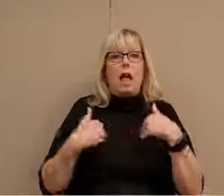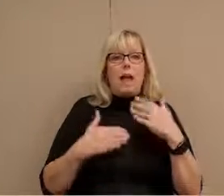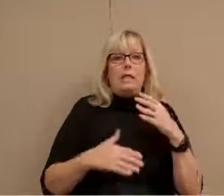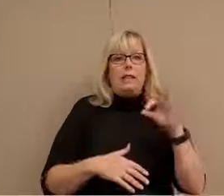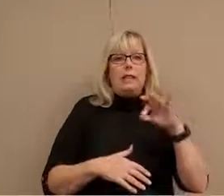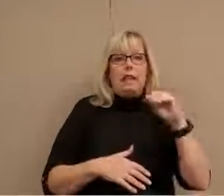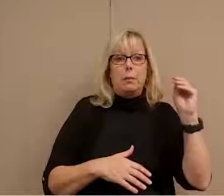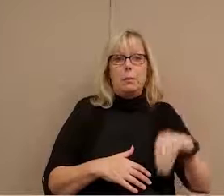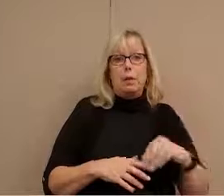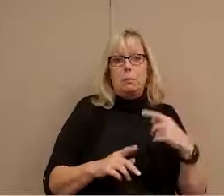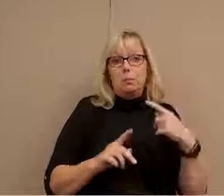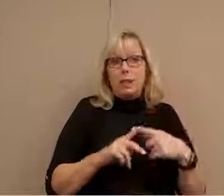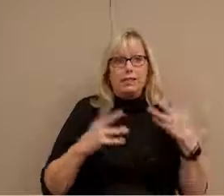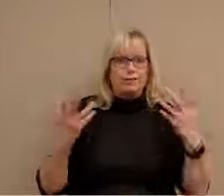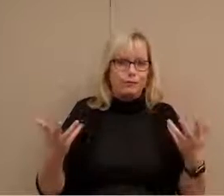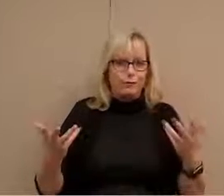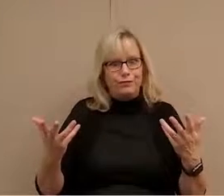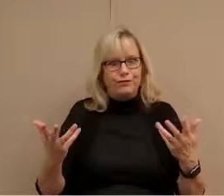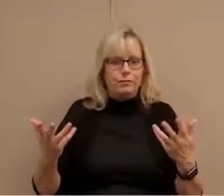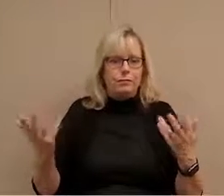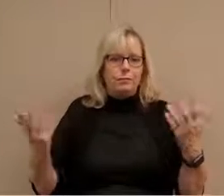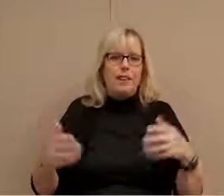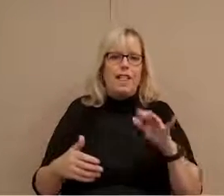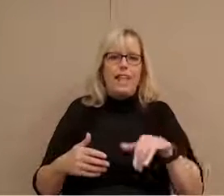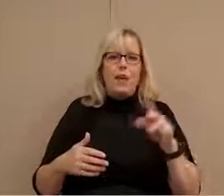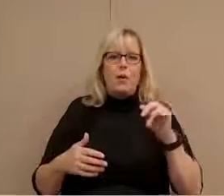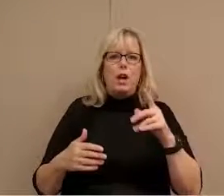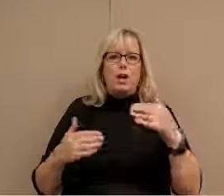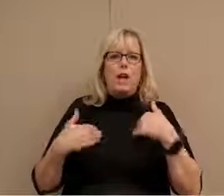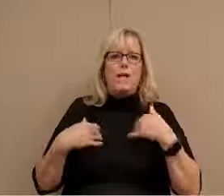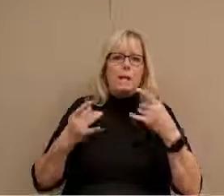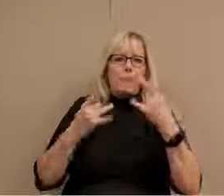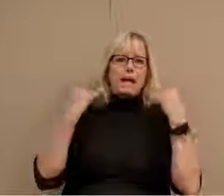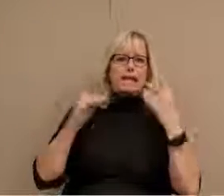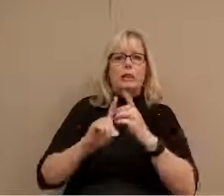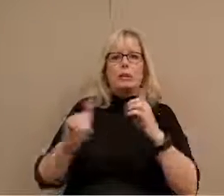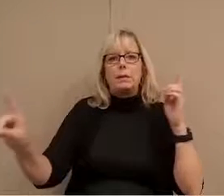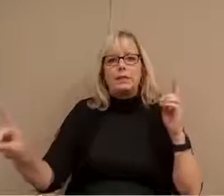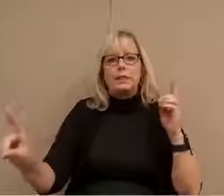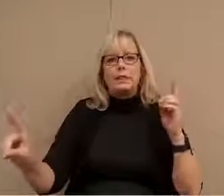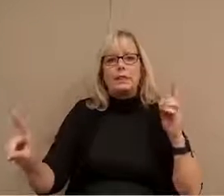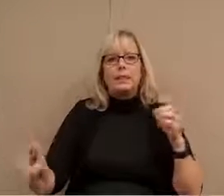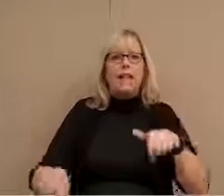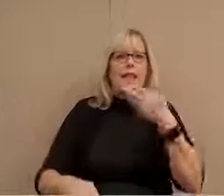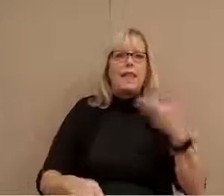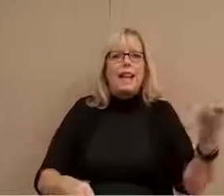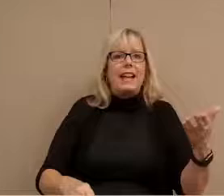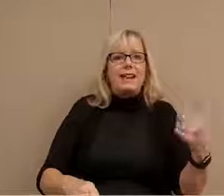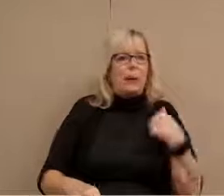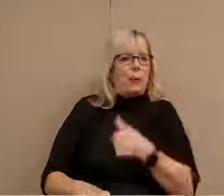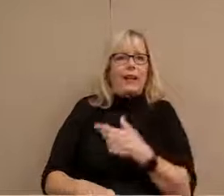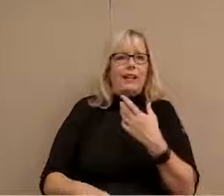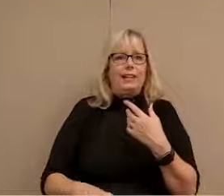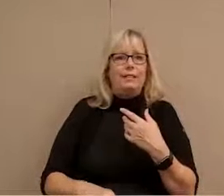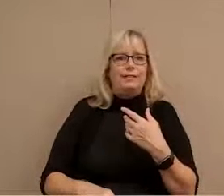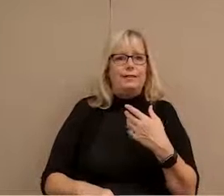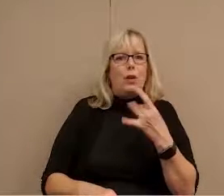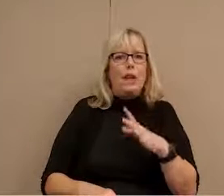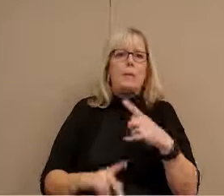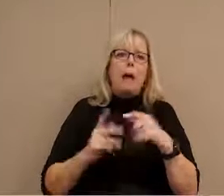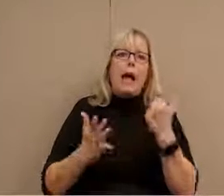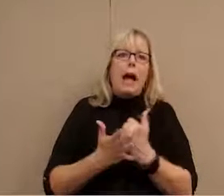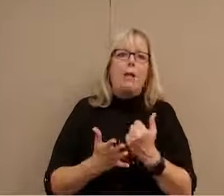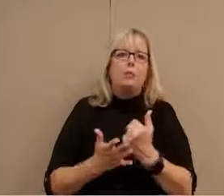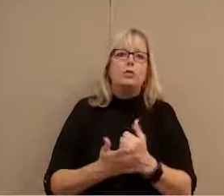of that? And so that's where you get to the masking, the social distancing, the other things that help buy